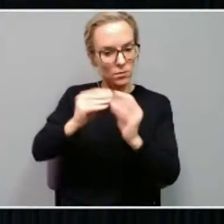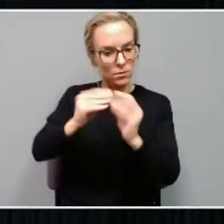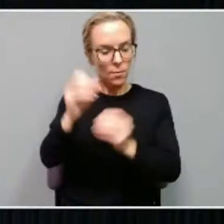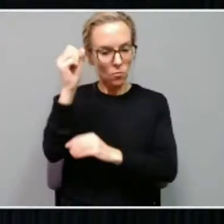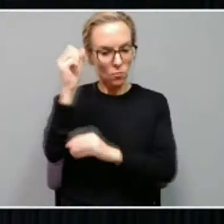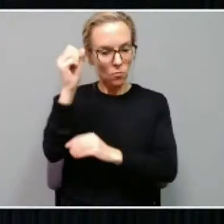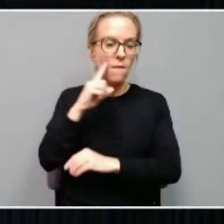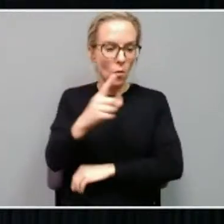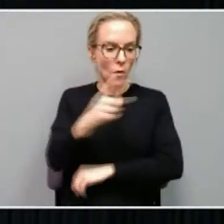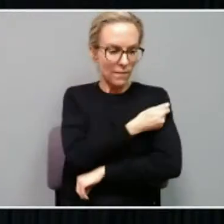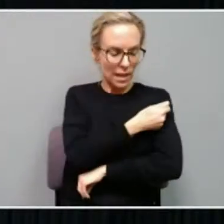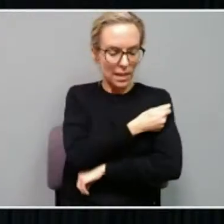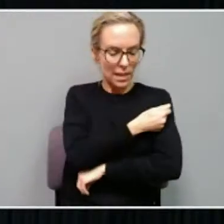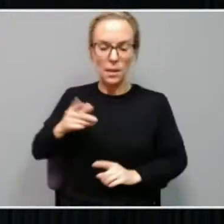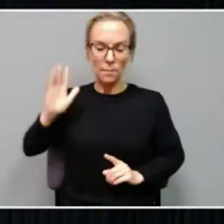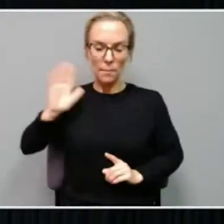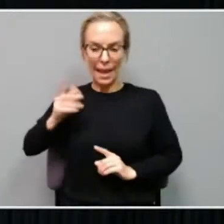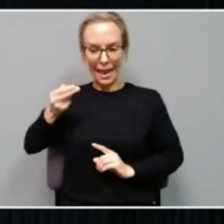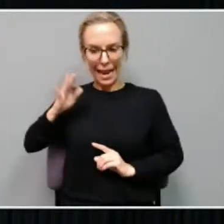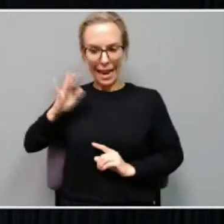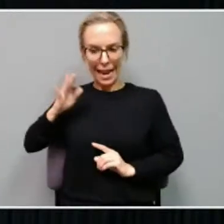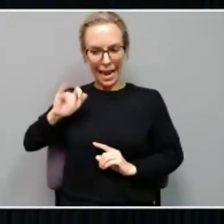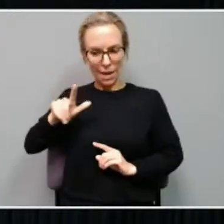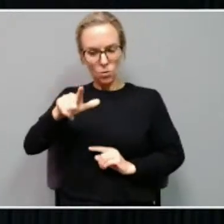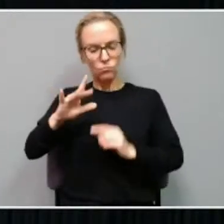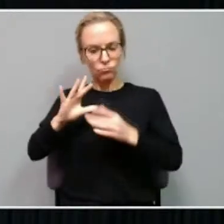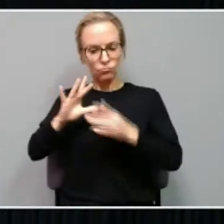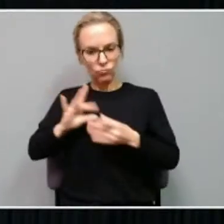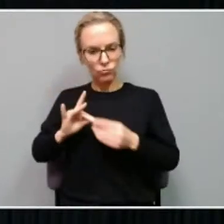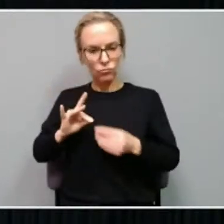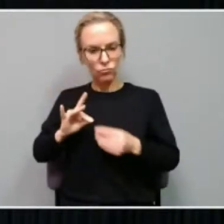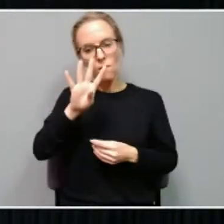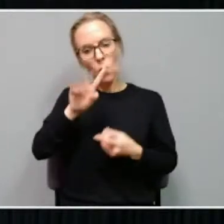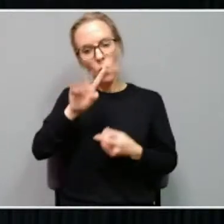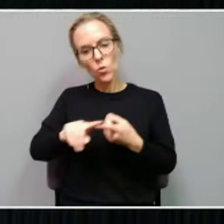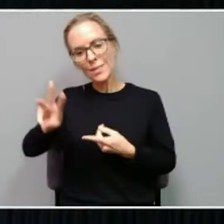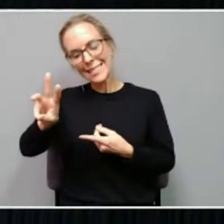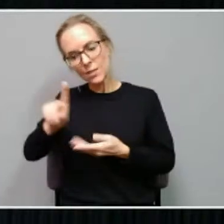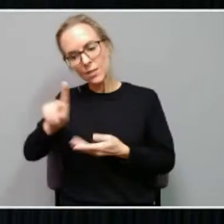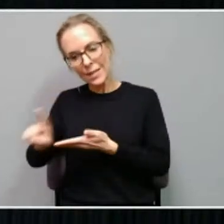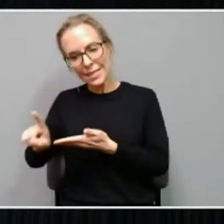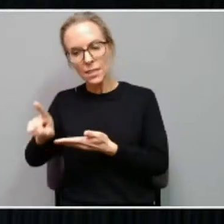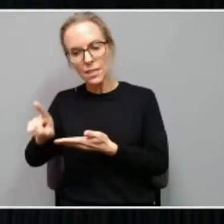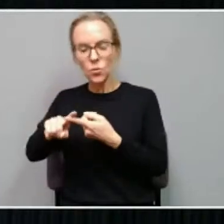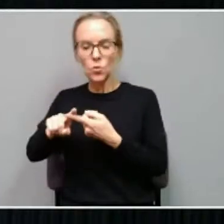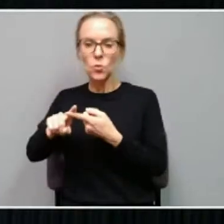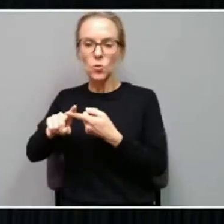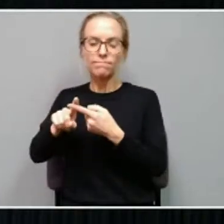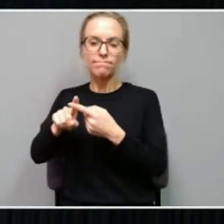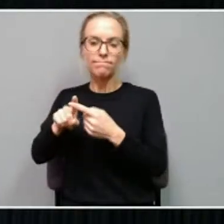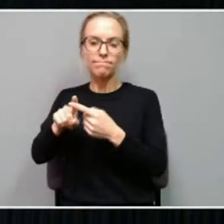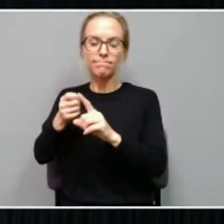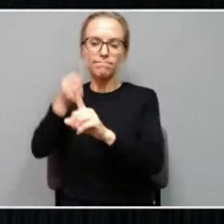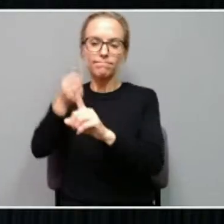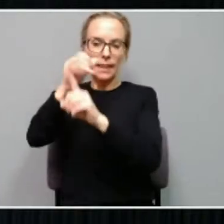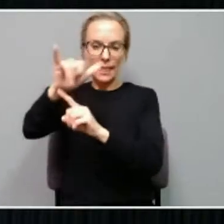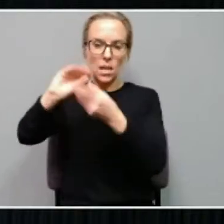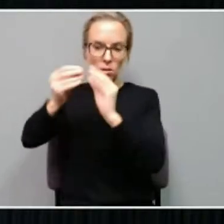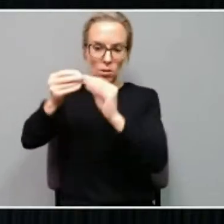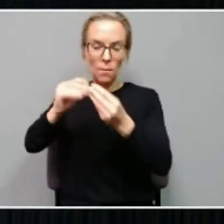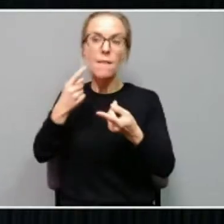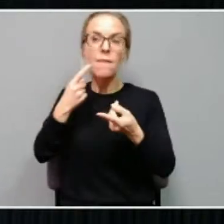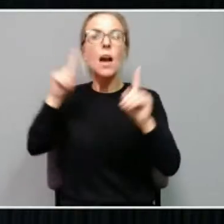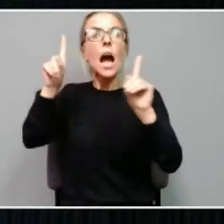and estimated that it would take 4 to 6 weeks to reach that number. Your reaction to finally reaching that